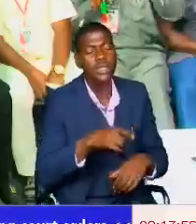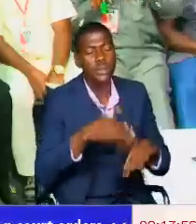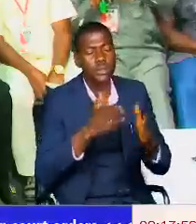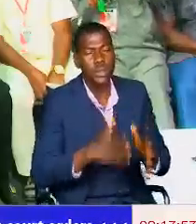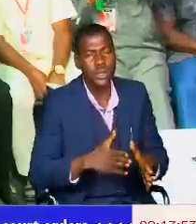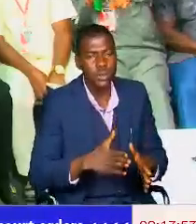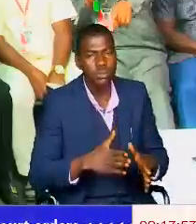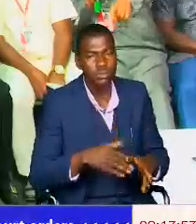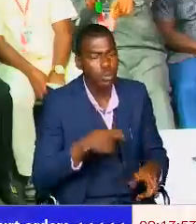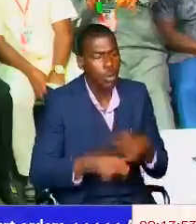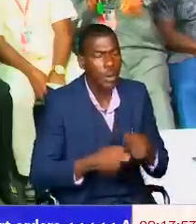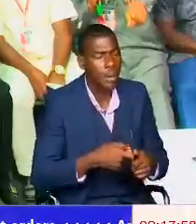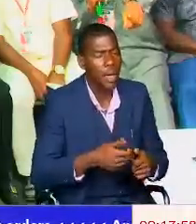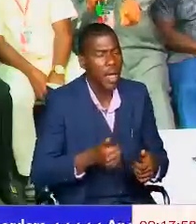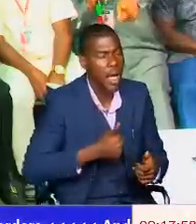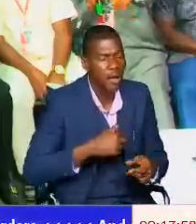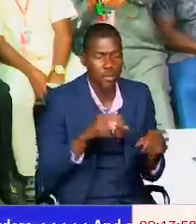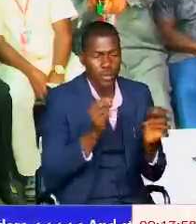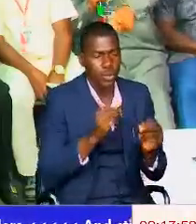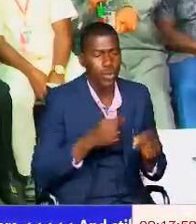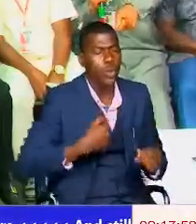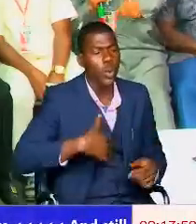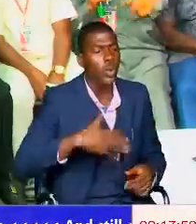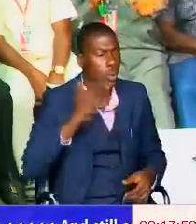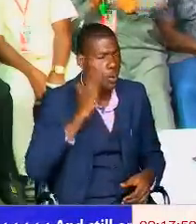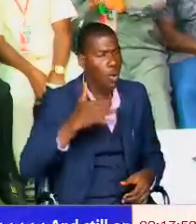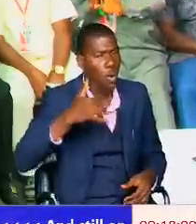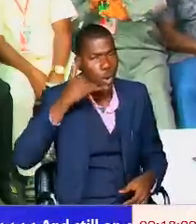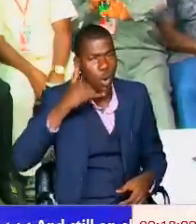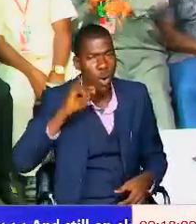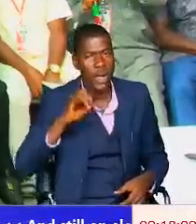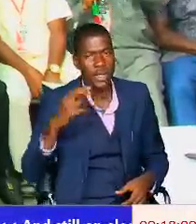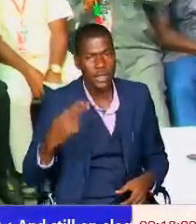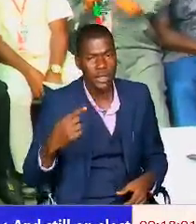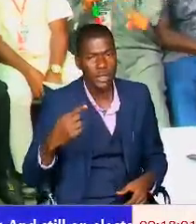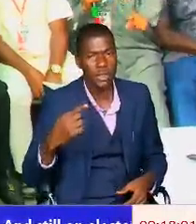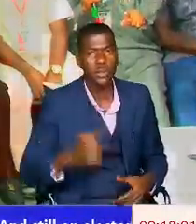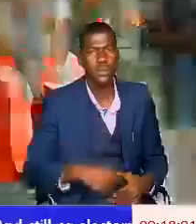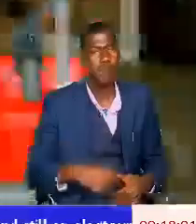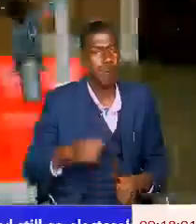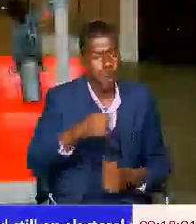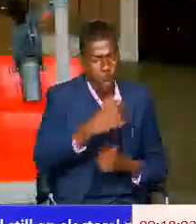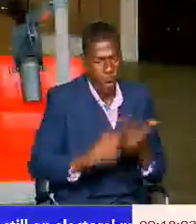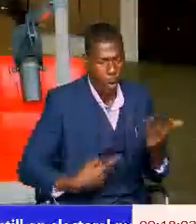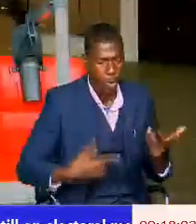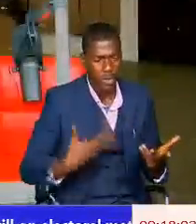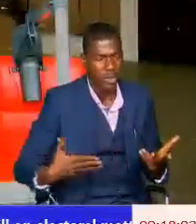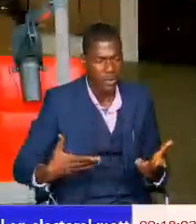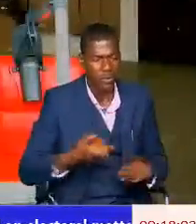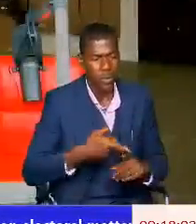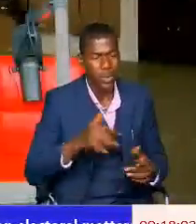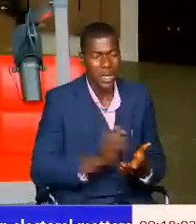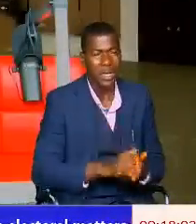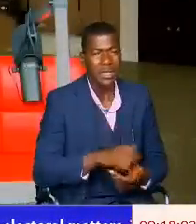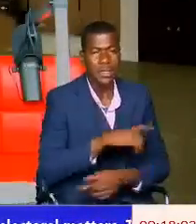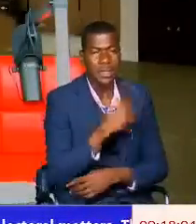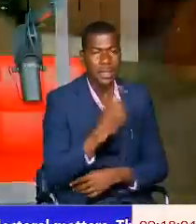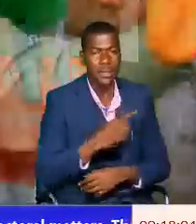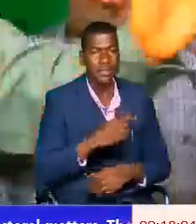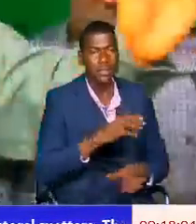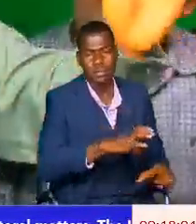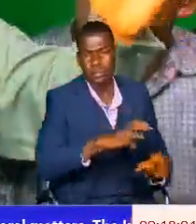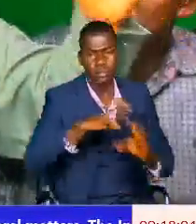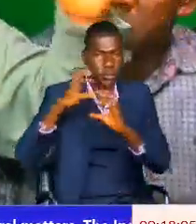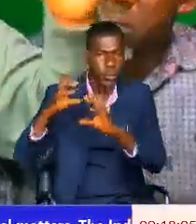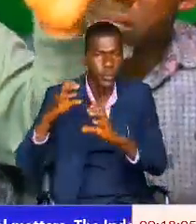we'll call IG. Put this man back. The day where he enters, if he don't do anything. All in promotion from that day, where he made day, put him